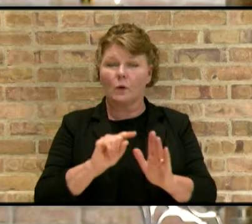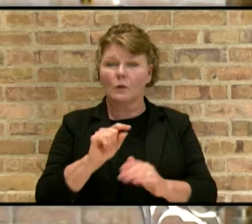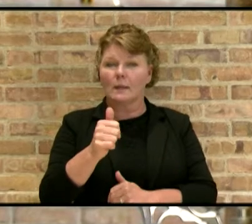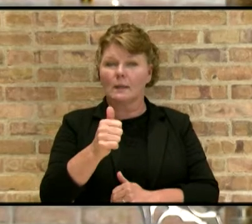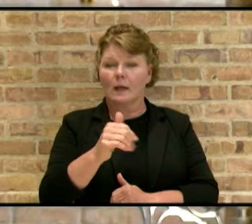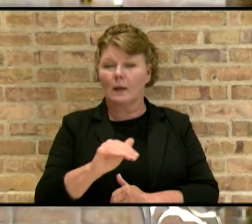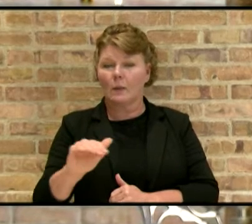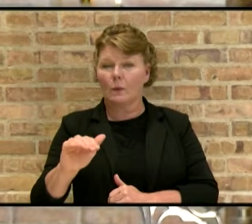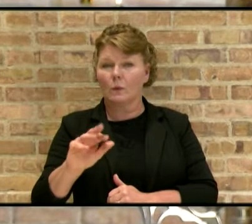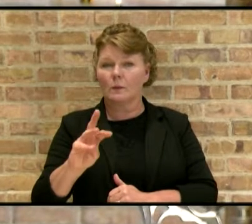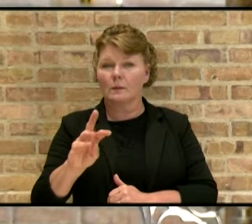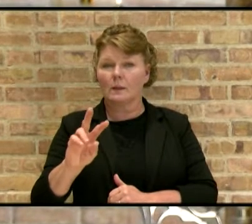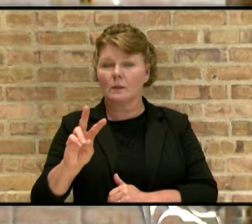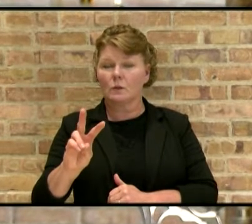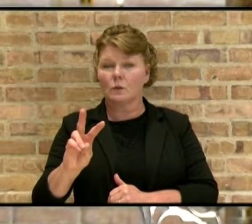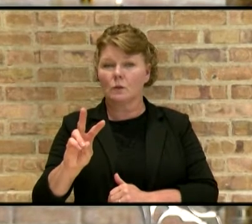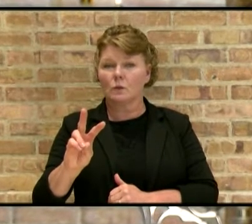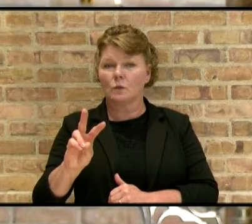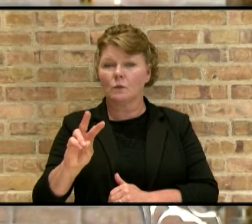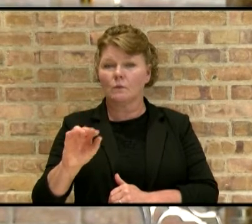10 through 62, verse 3.